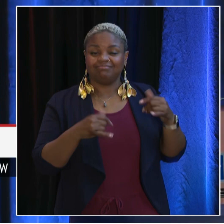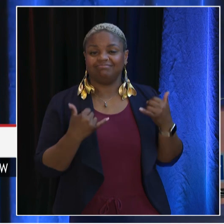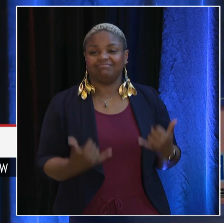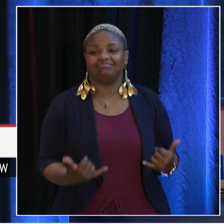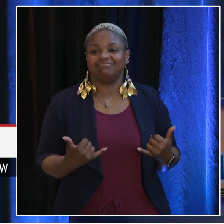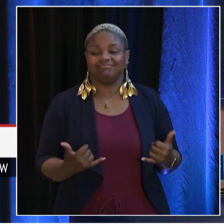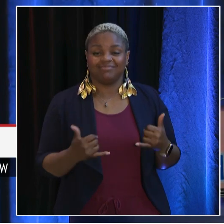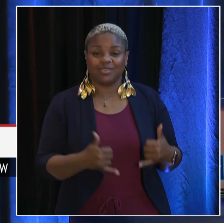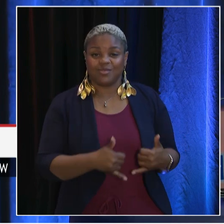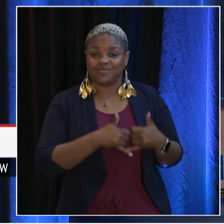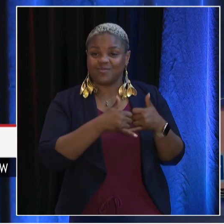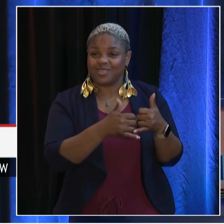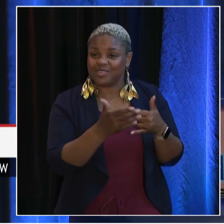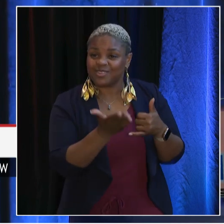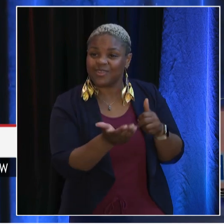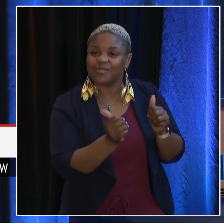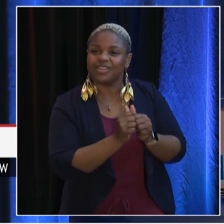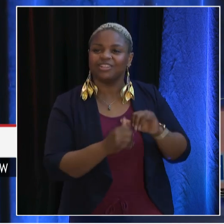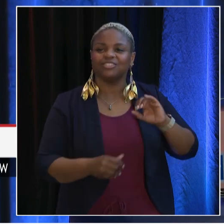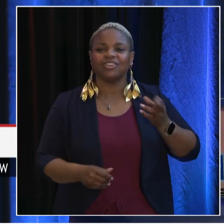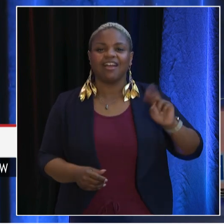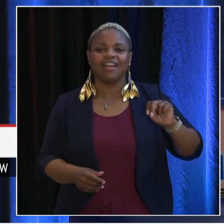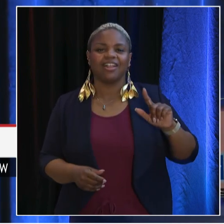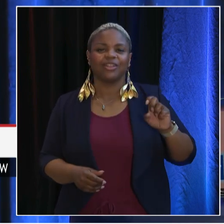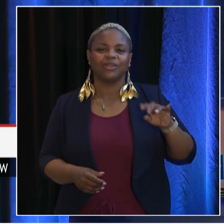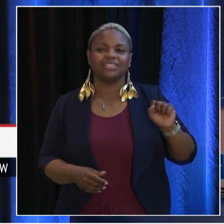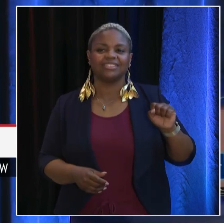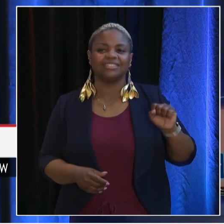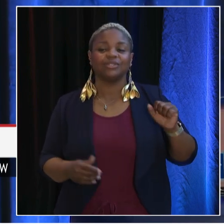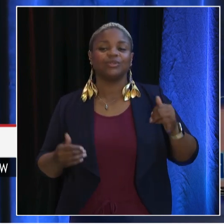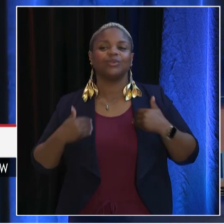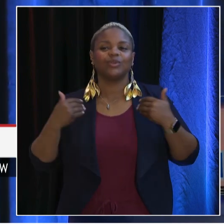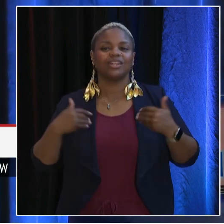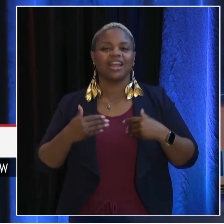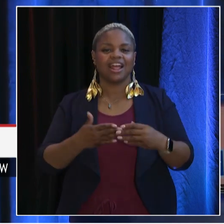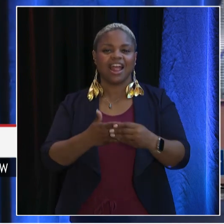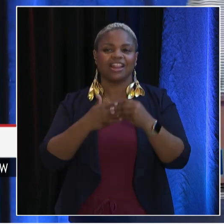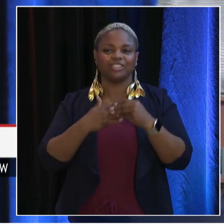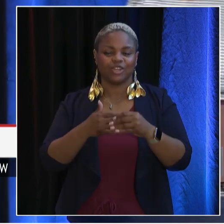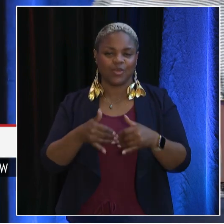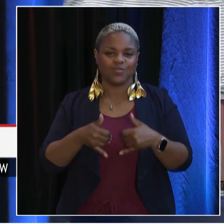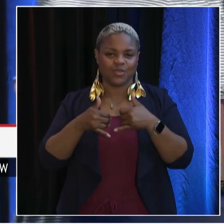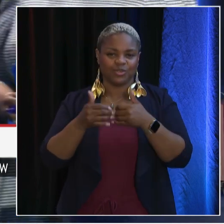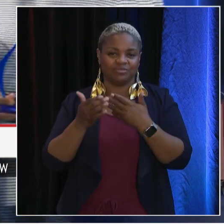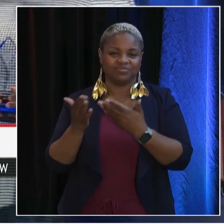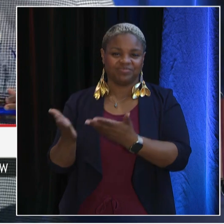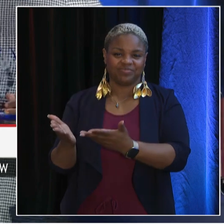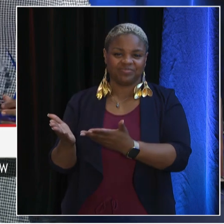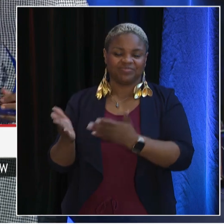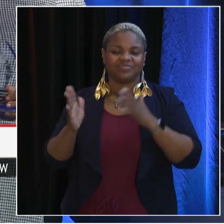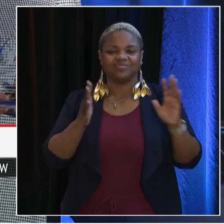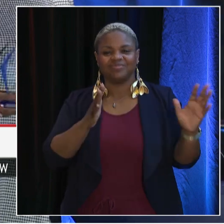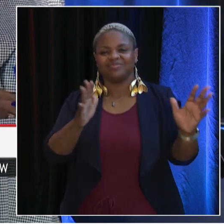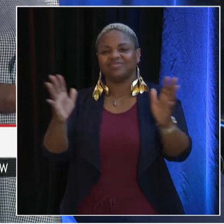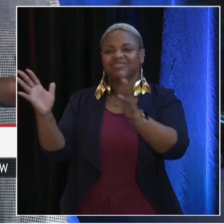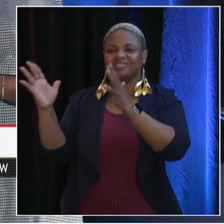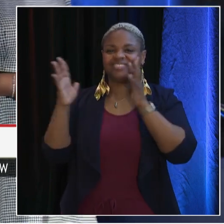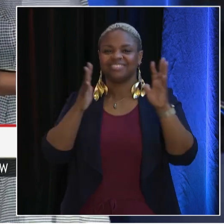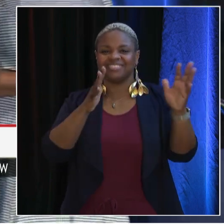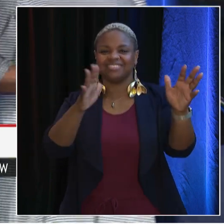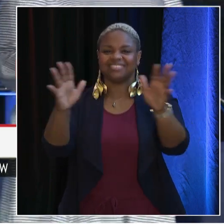with the John Lewis Youth Leadership Award. Please join me in